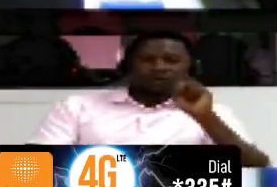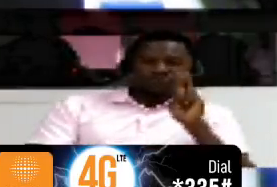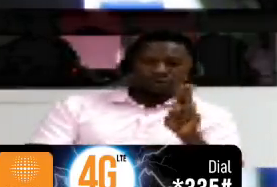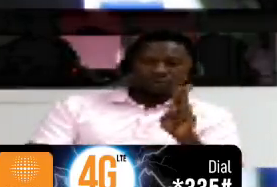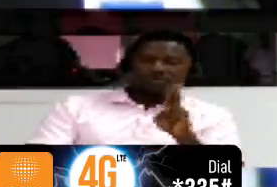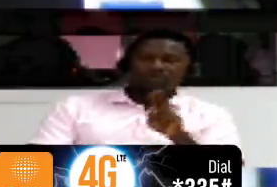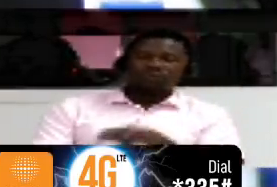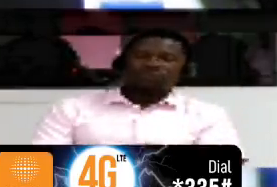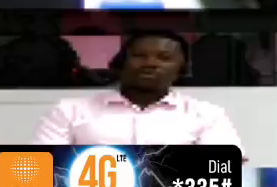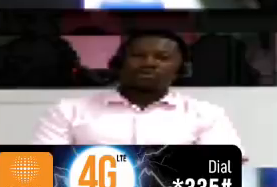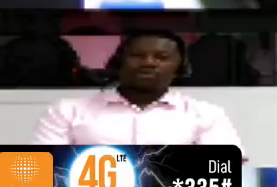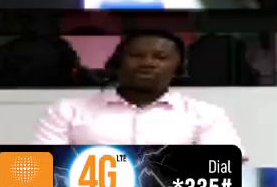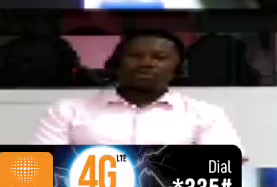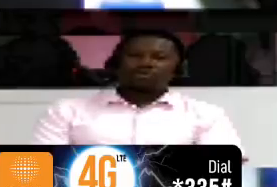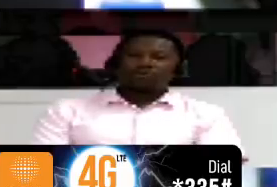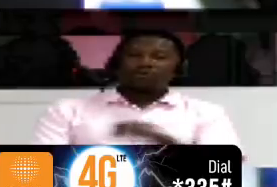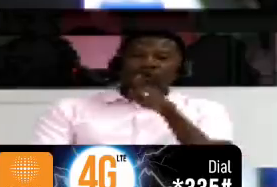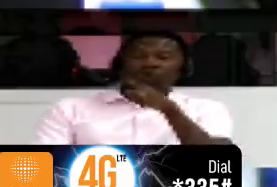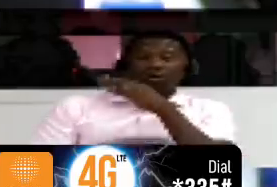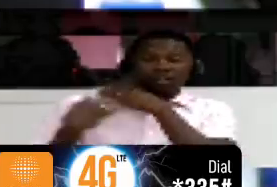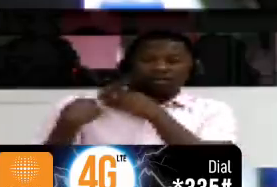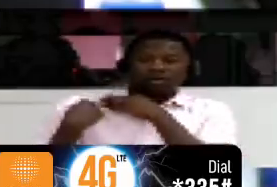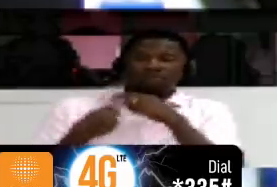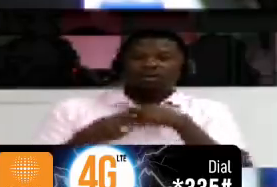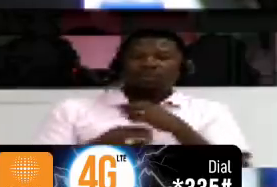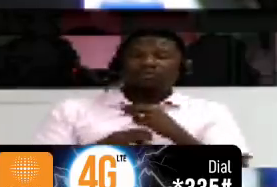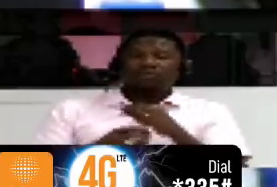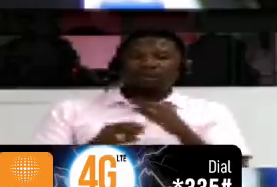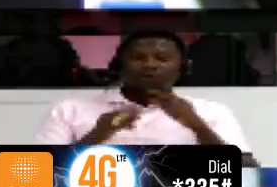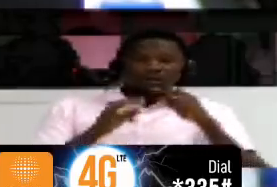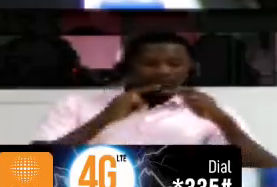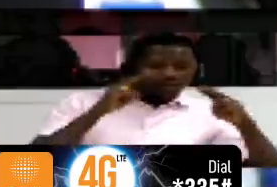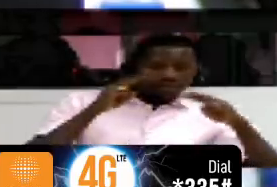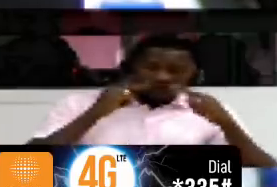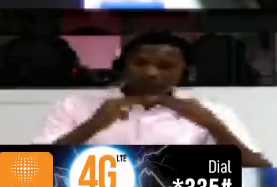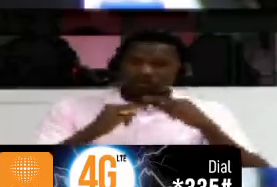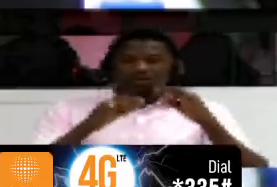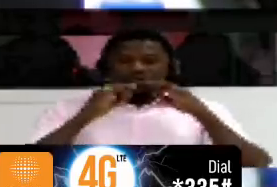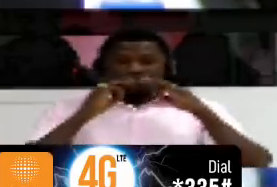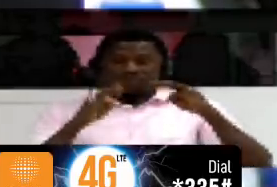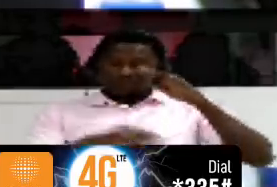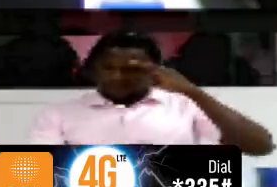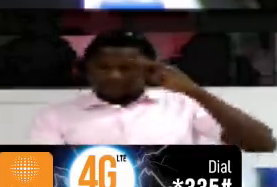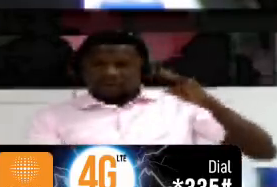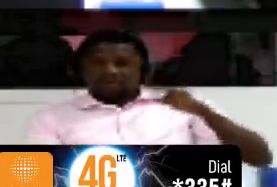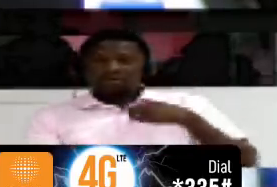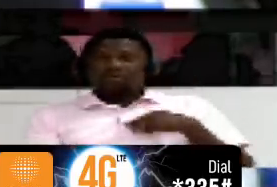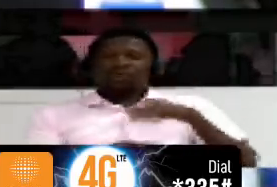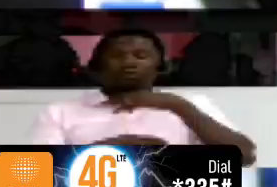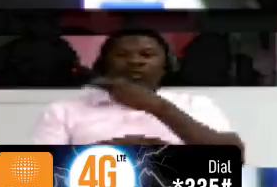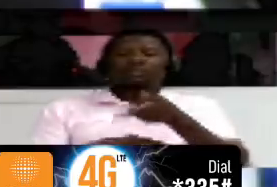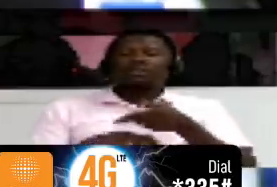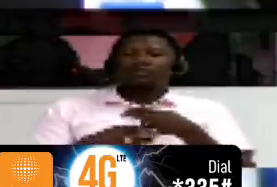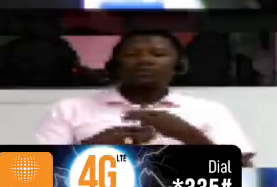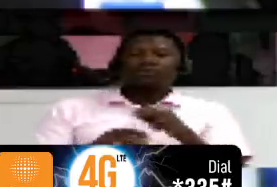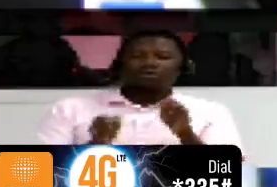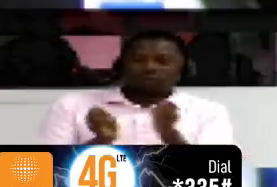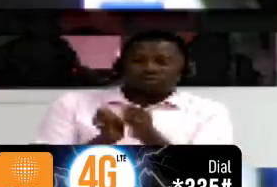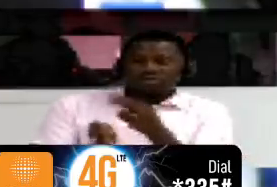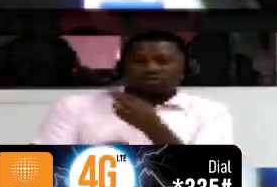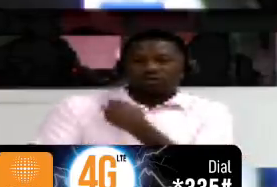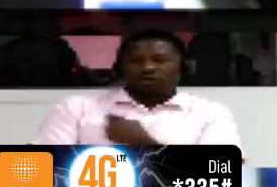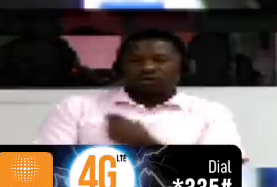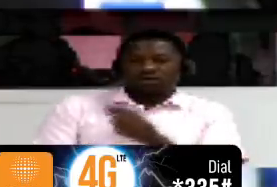So your role as information minister was within the sub-union, is that correct? Exactly, but we equally work